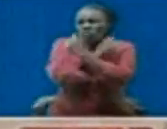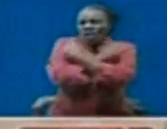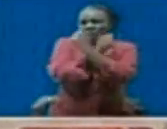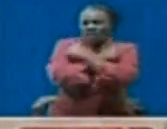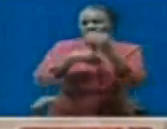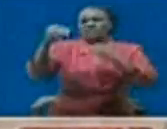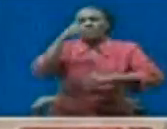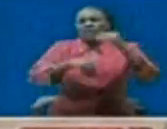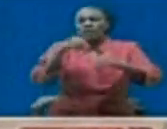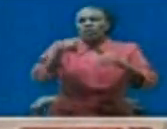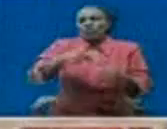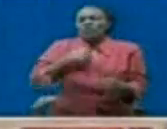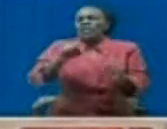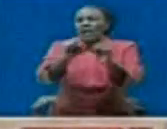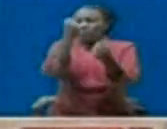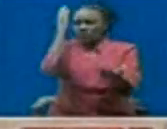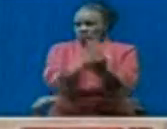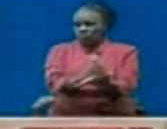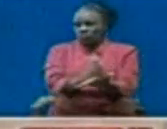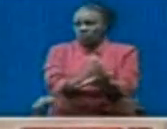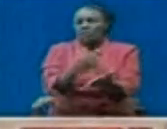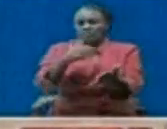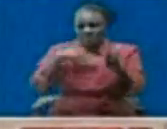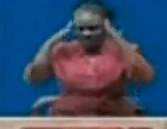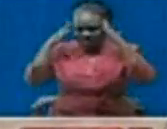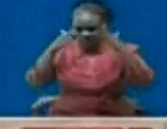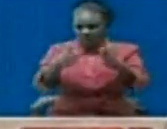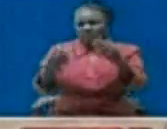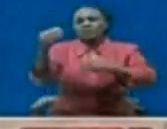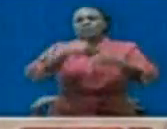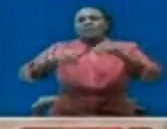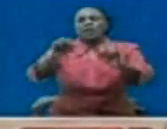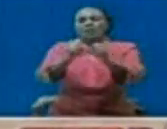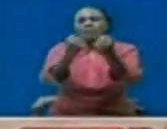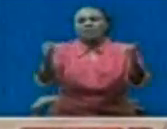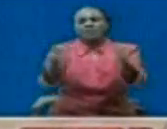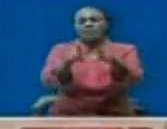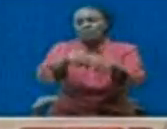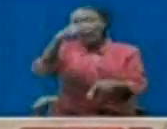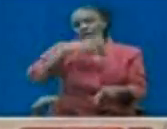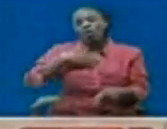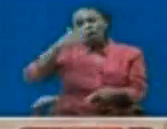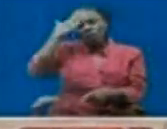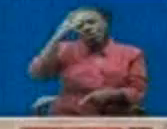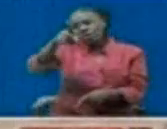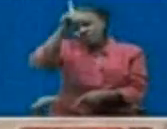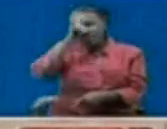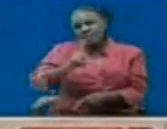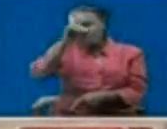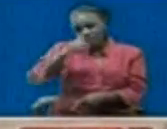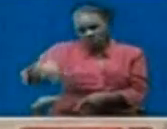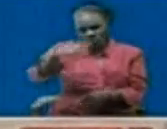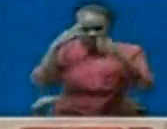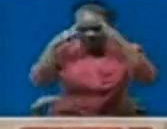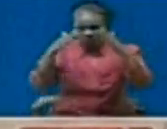this referendum. And you feel it's going to happen, don't you? I'm committed to the referendum happening. I know the seriousness with which we are taking it. I know